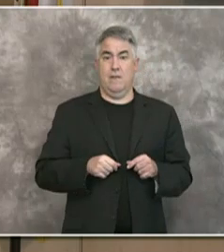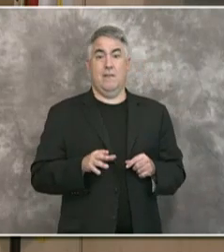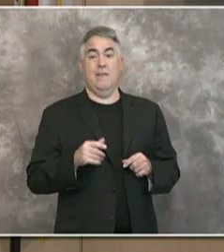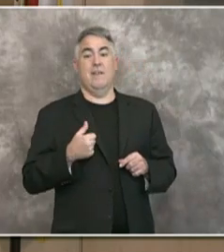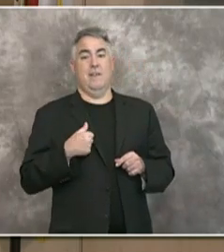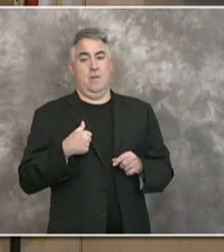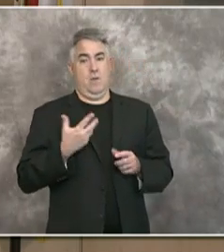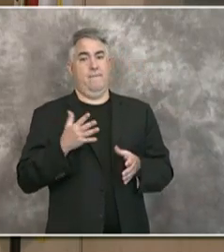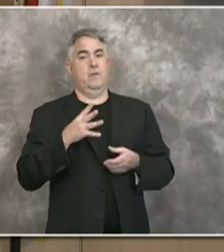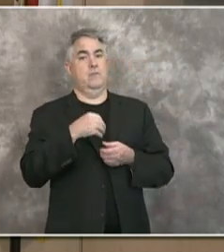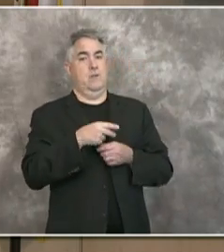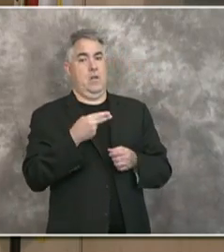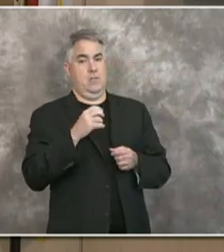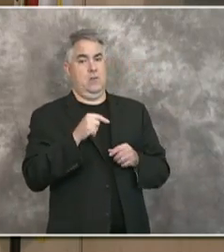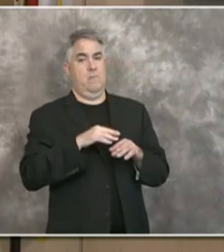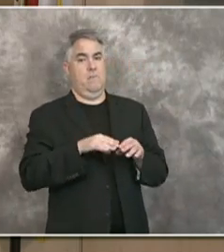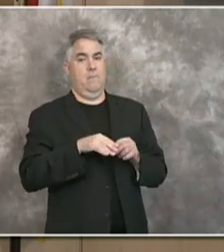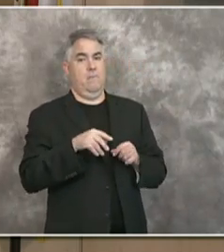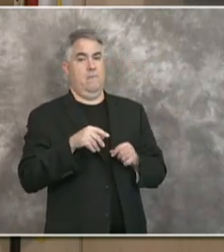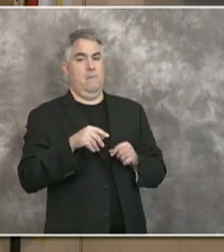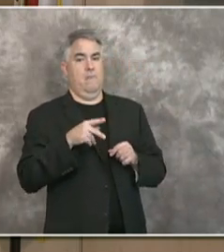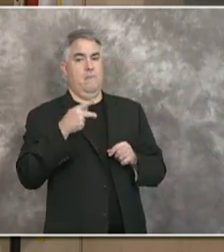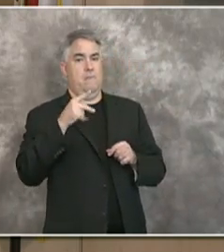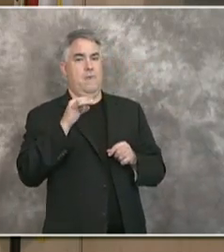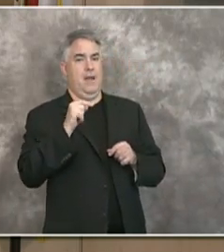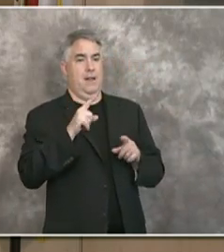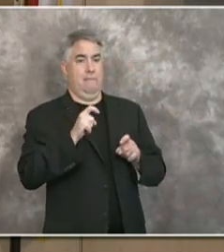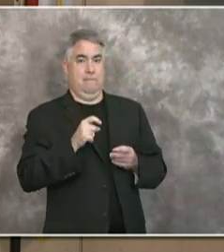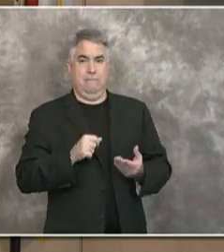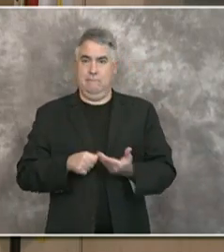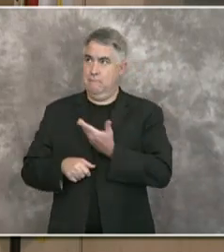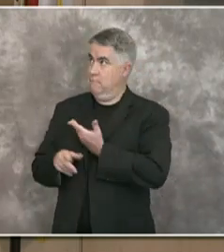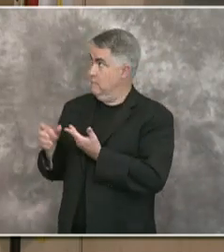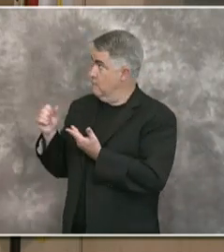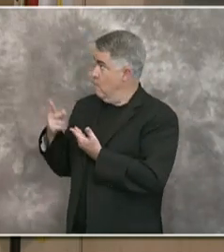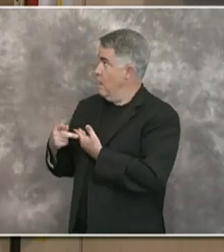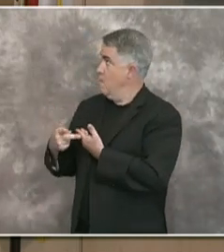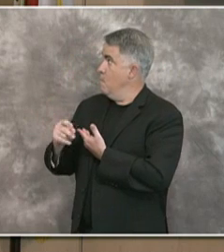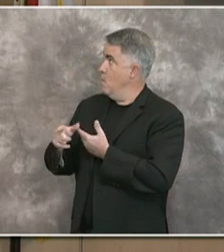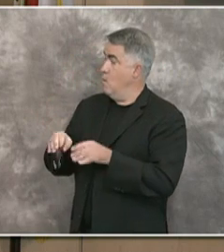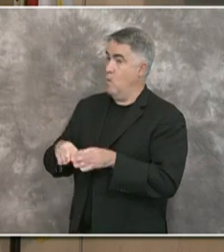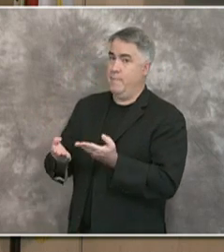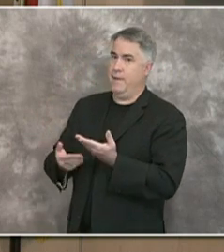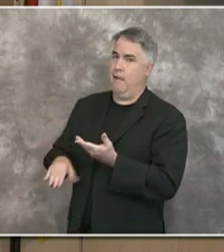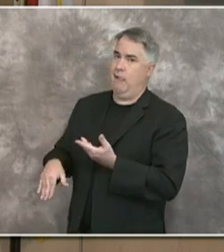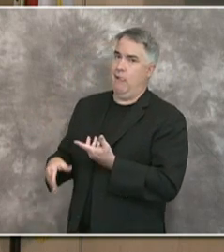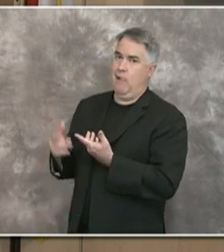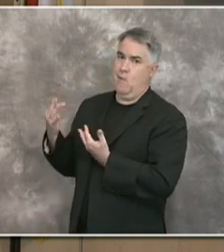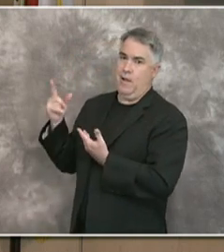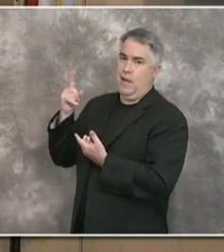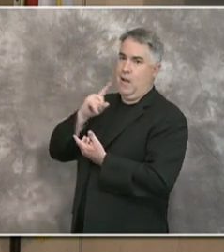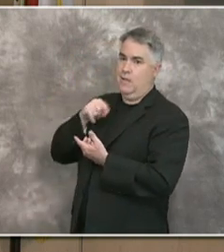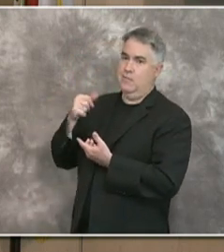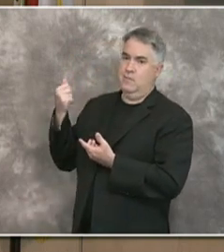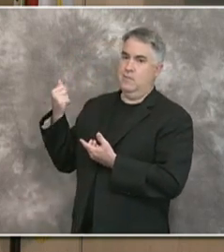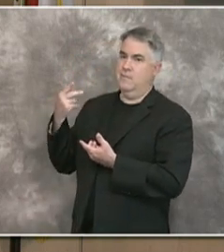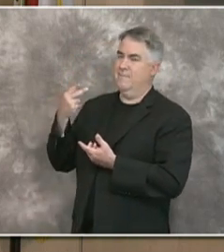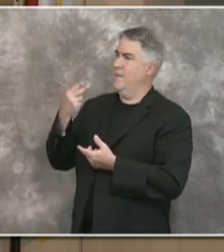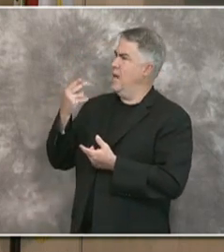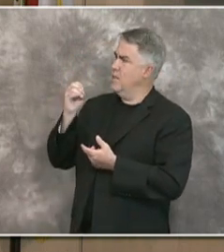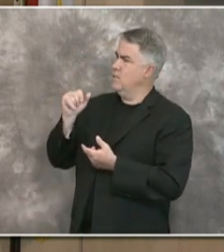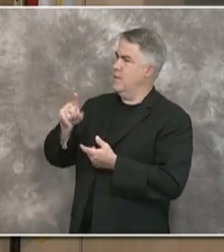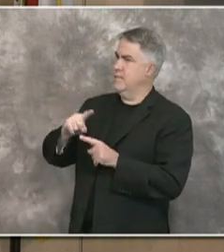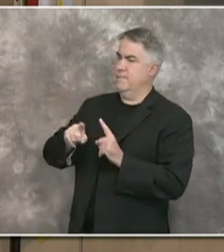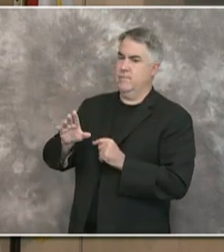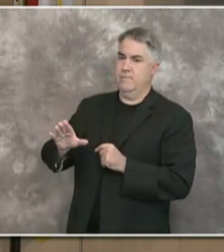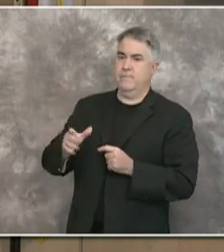our pilot program that was requested or submitted to the state, and so it